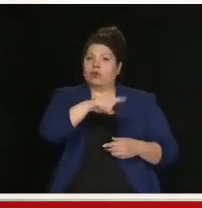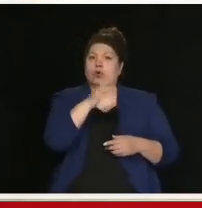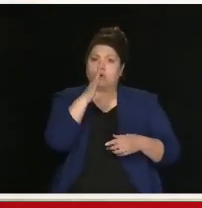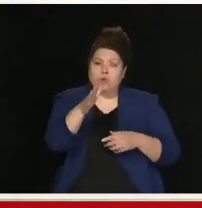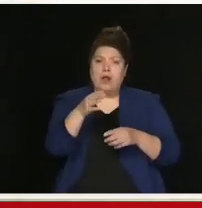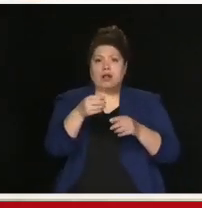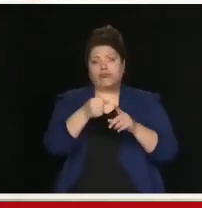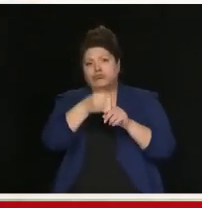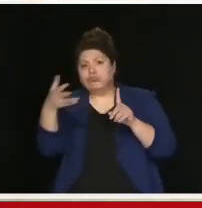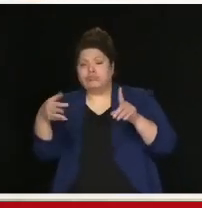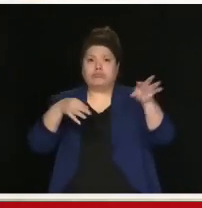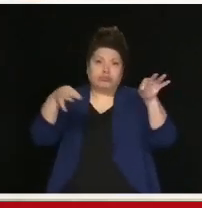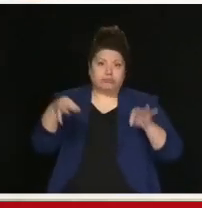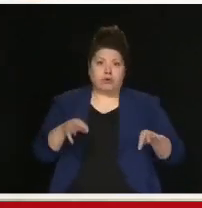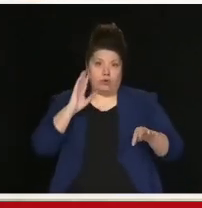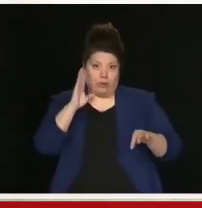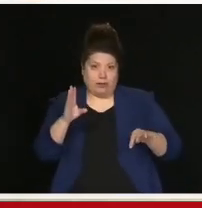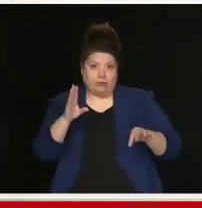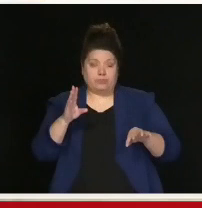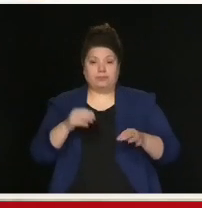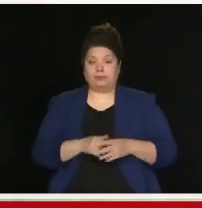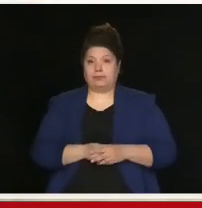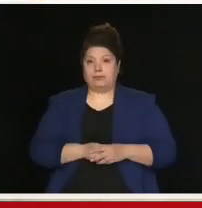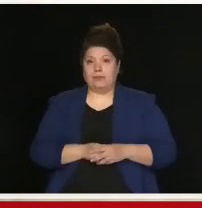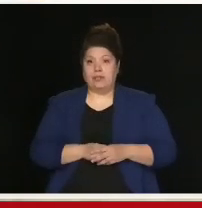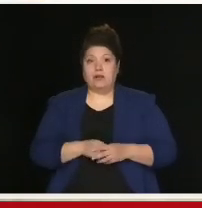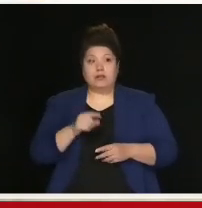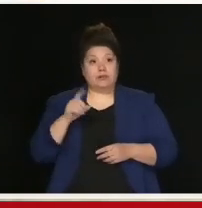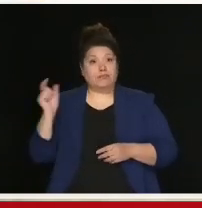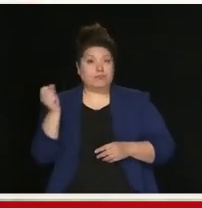this announcement in the hours coming.